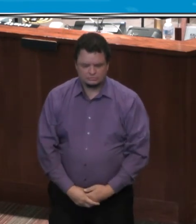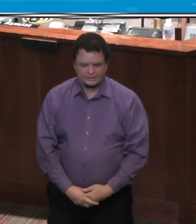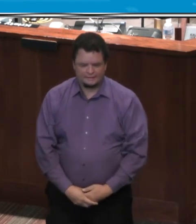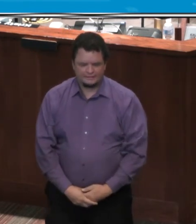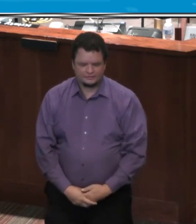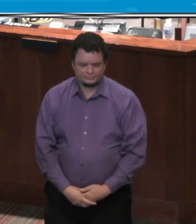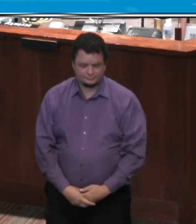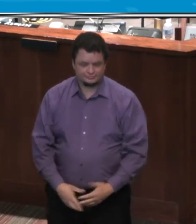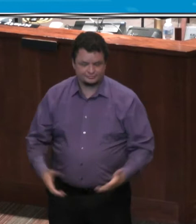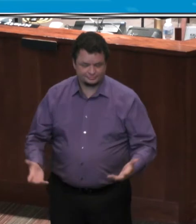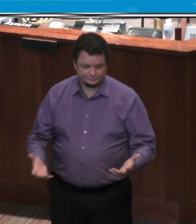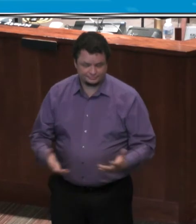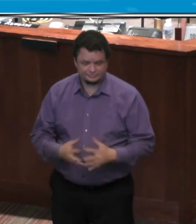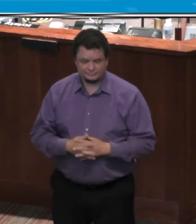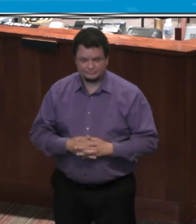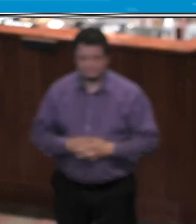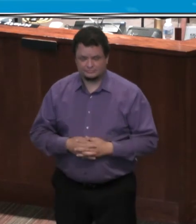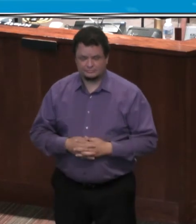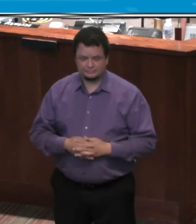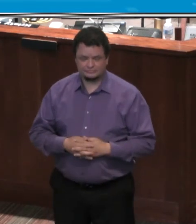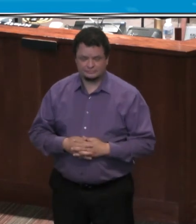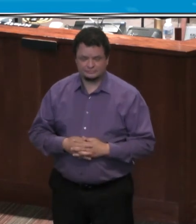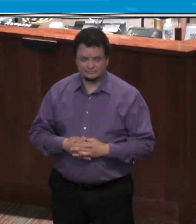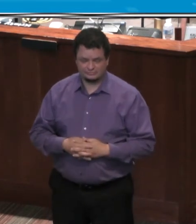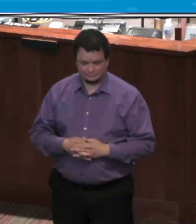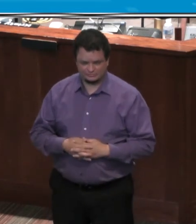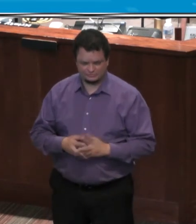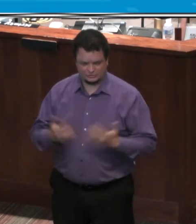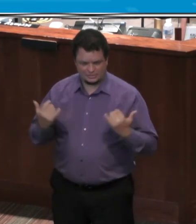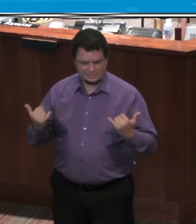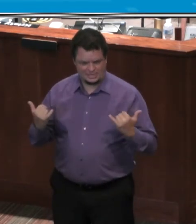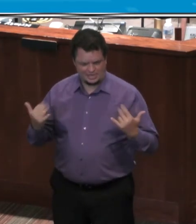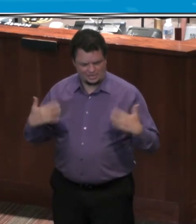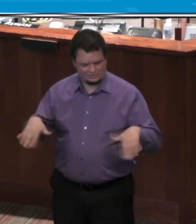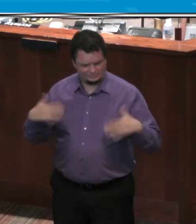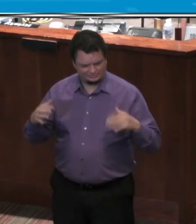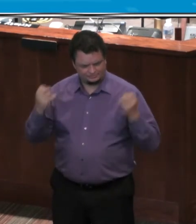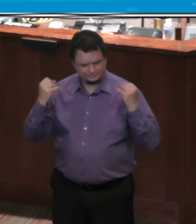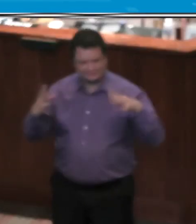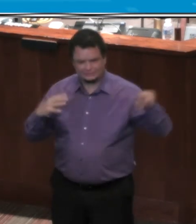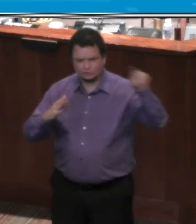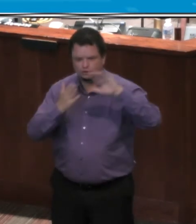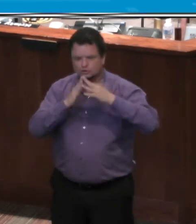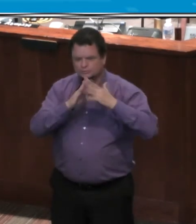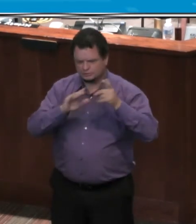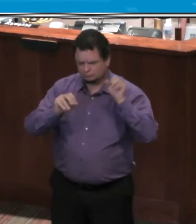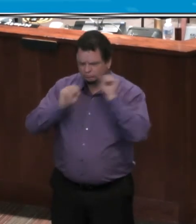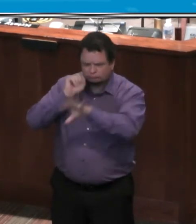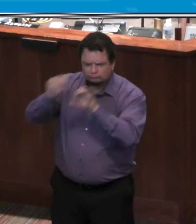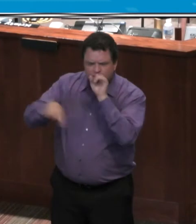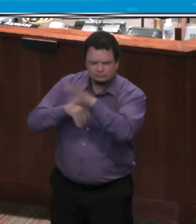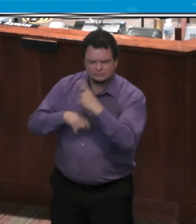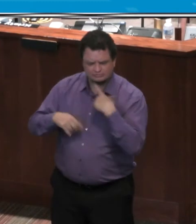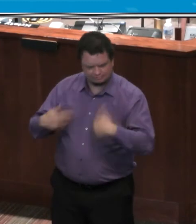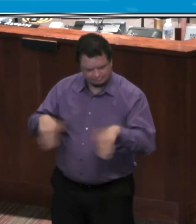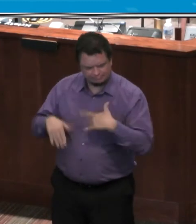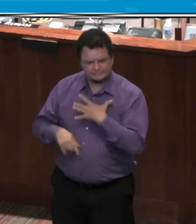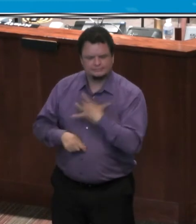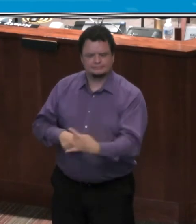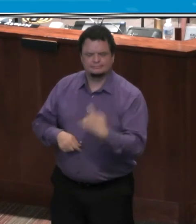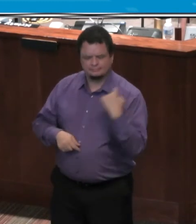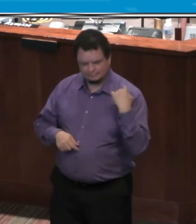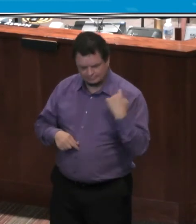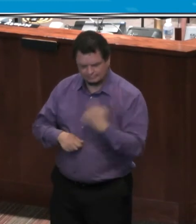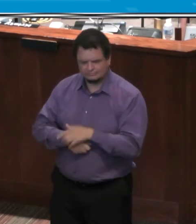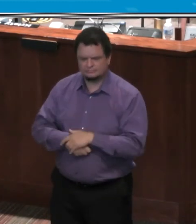community, which by the way has been marvelous at giving us recommendations and suggestions, very insightful comments, is that every page has a